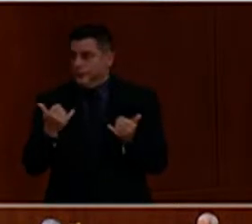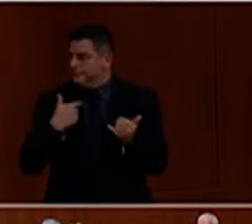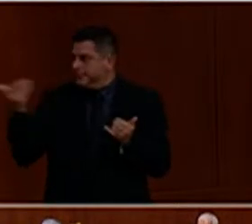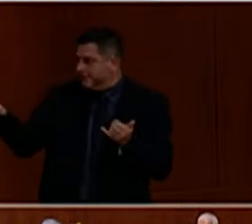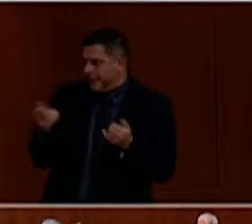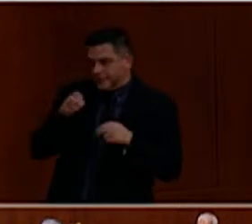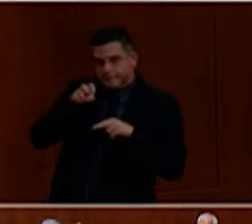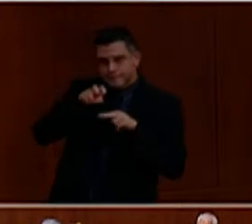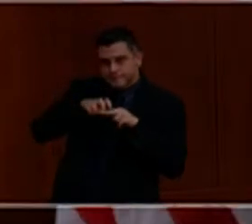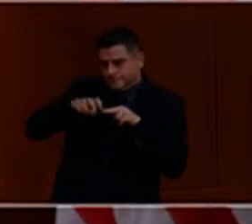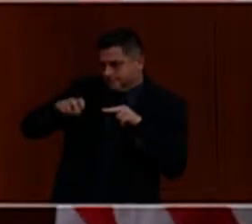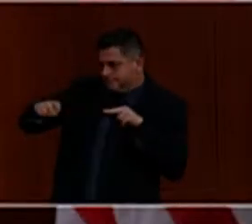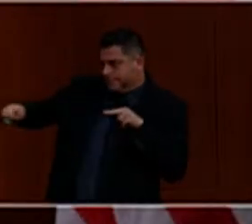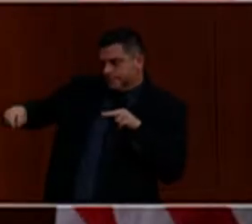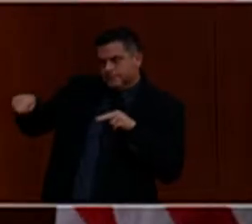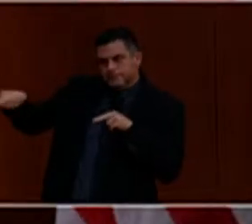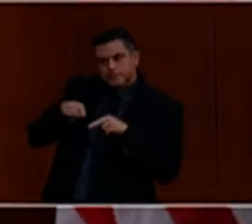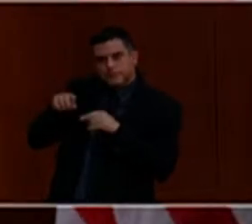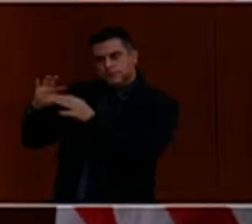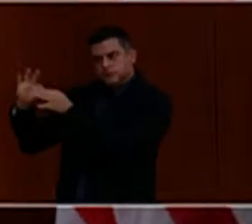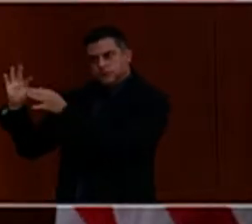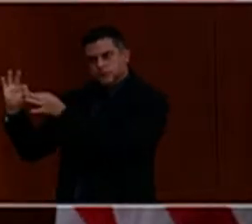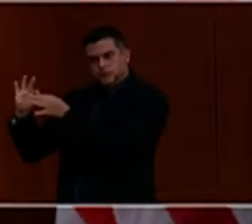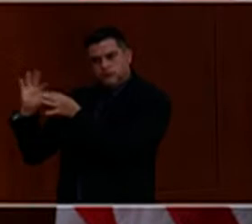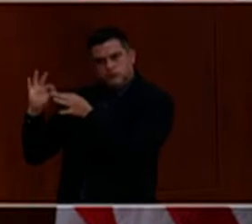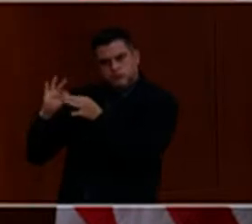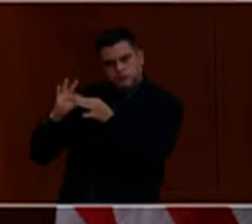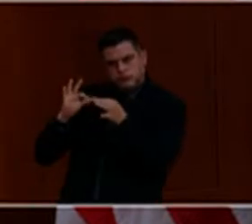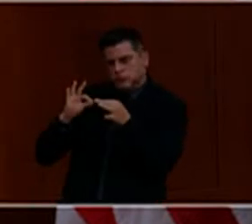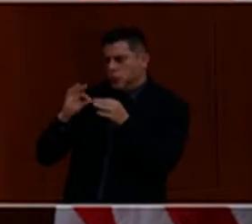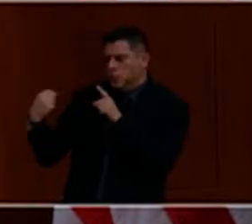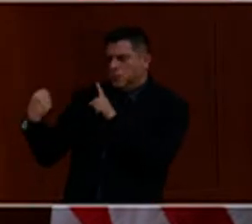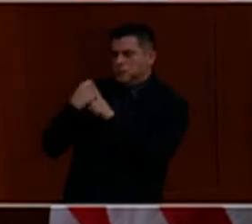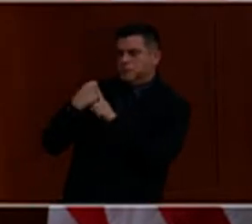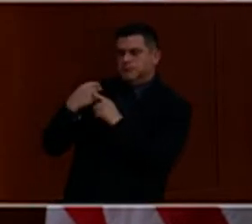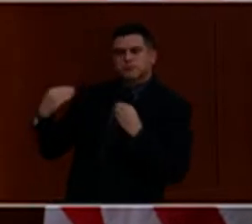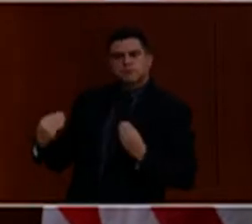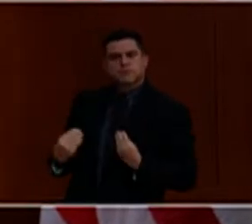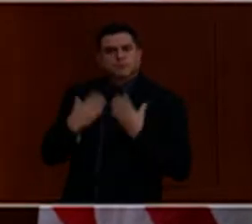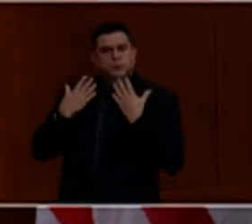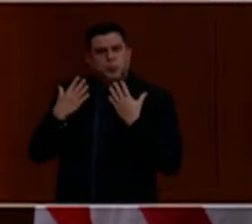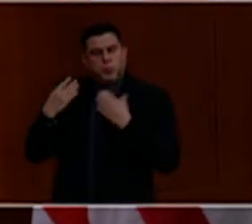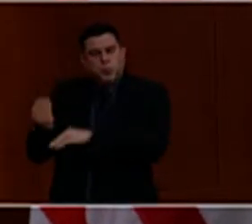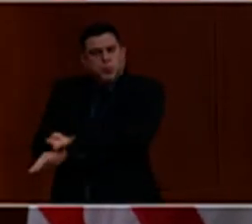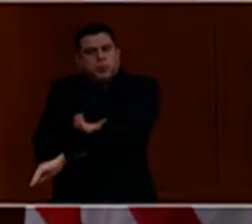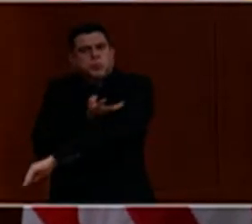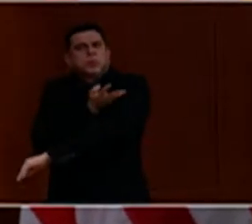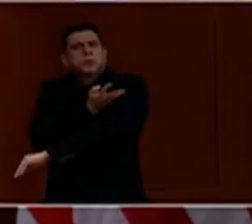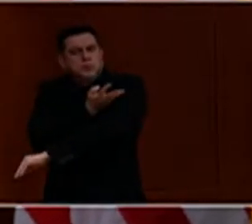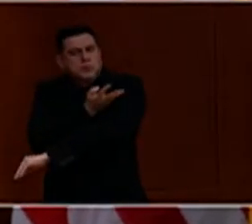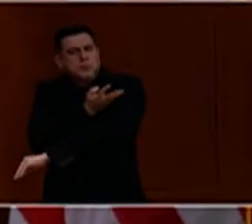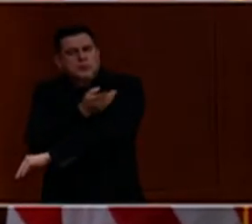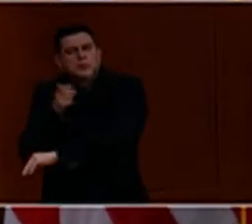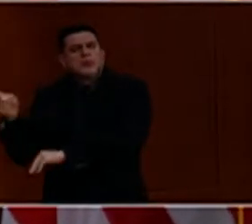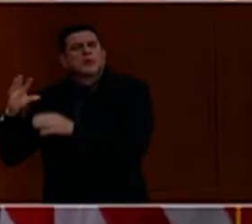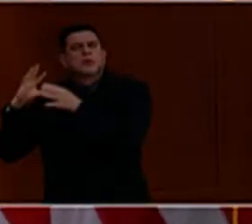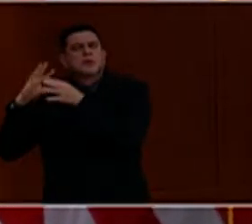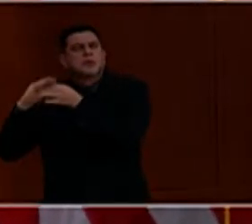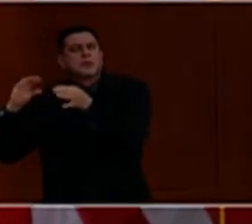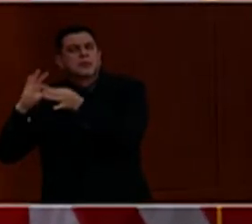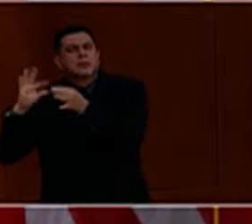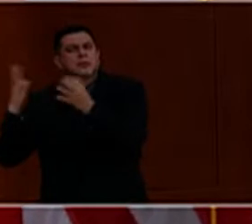story concerning the use of convalescent plasma to treat folks infected